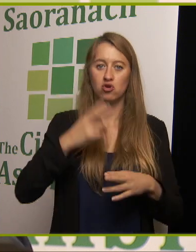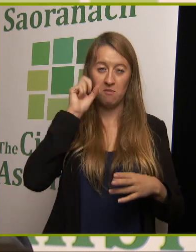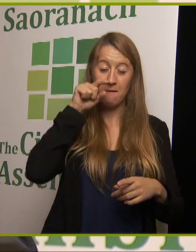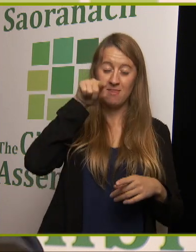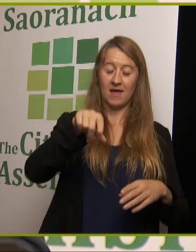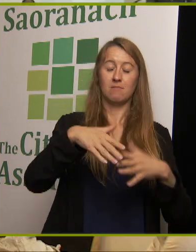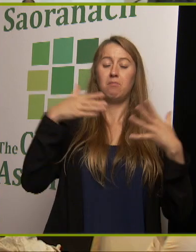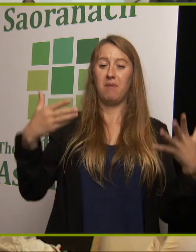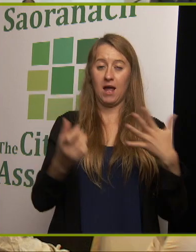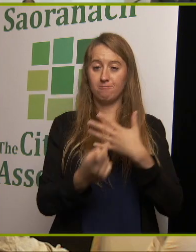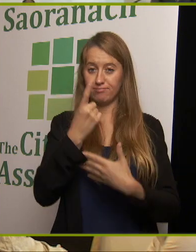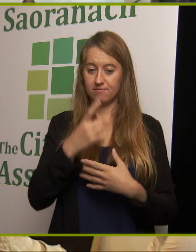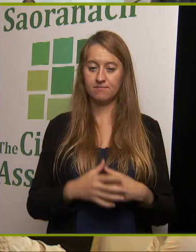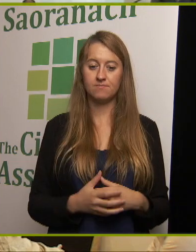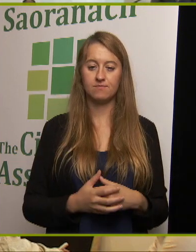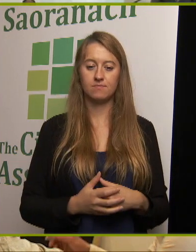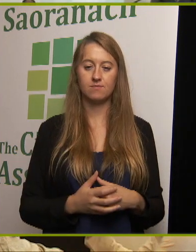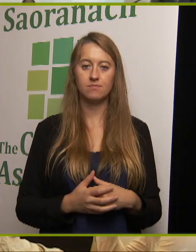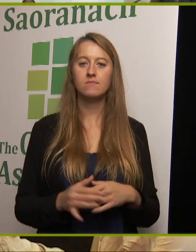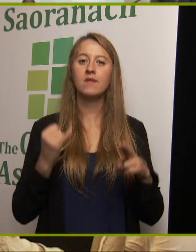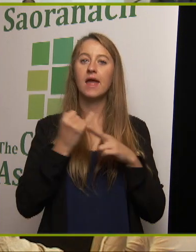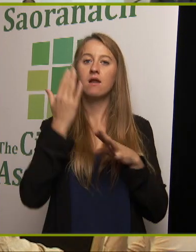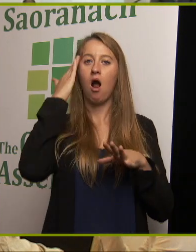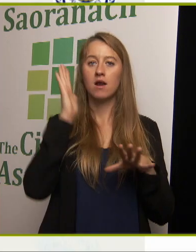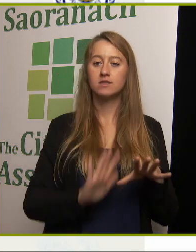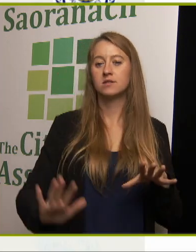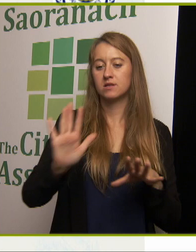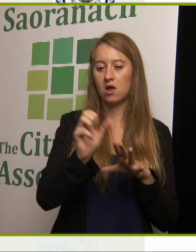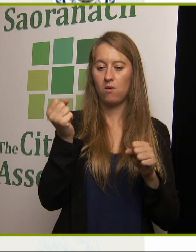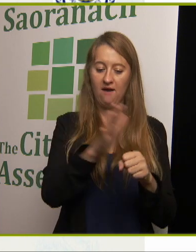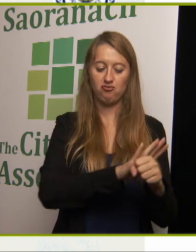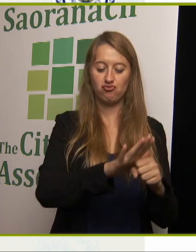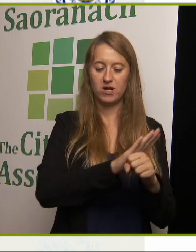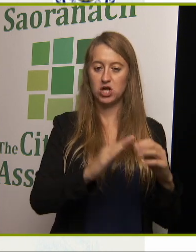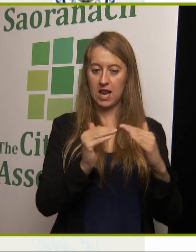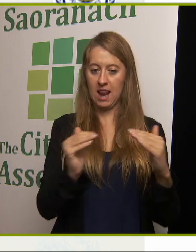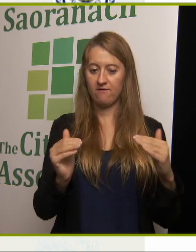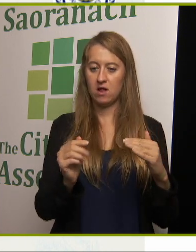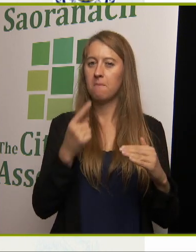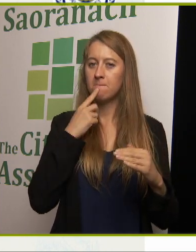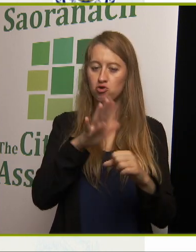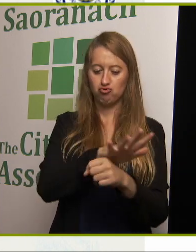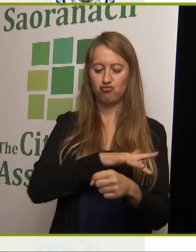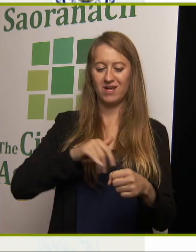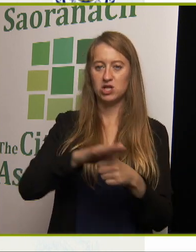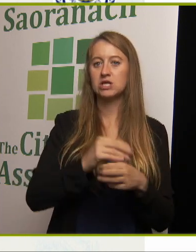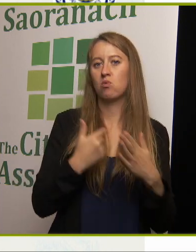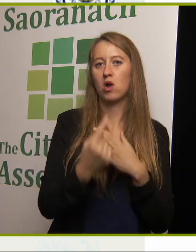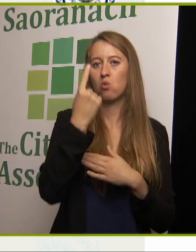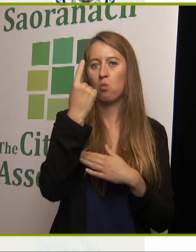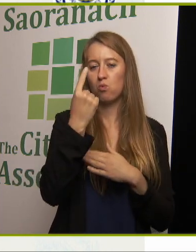we cooperate in Ireland at a regional level. So regional is 13.5 million square